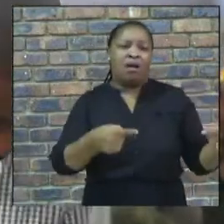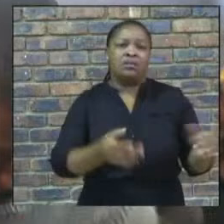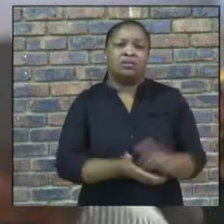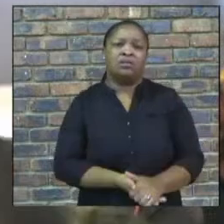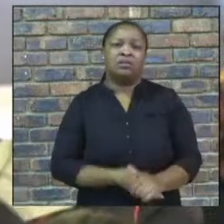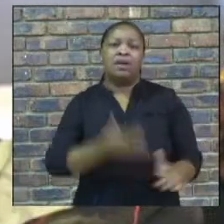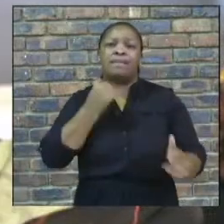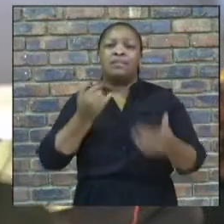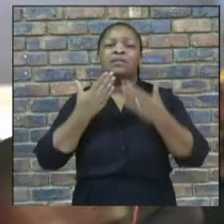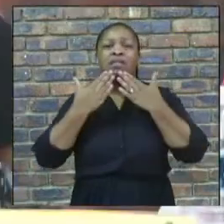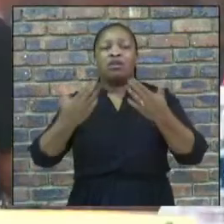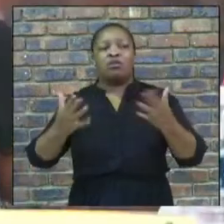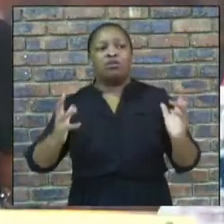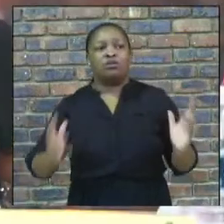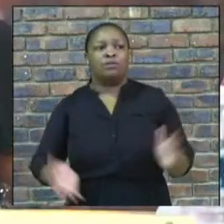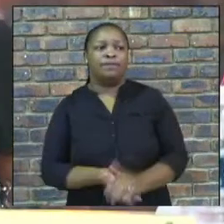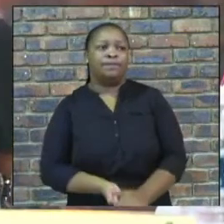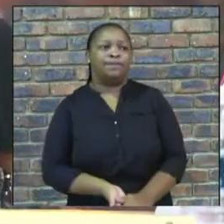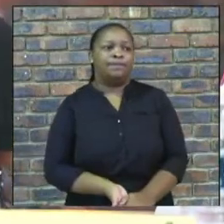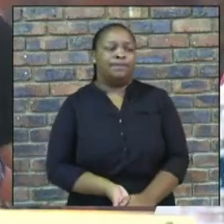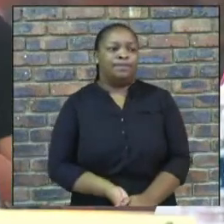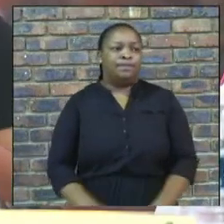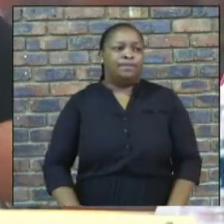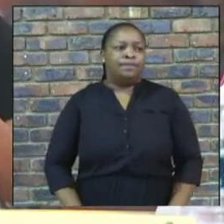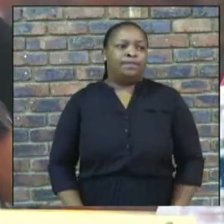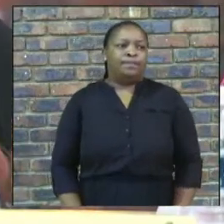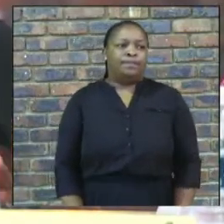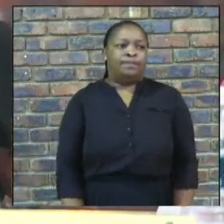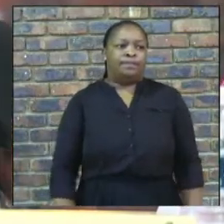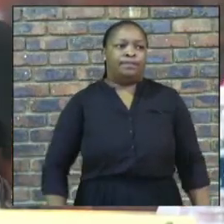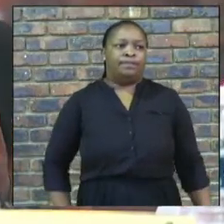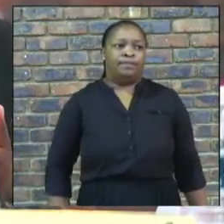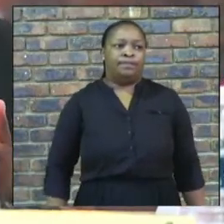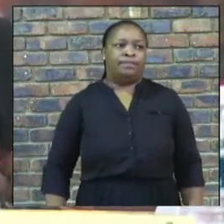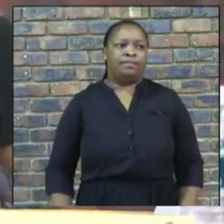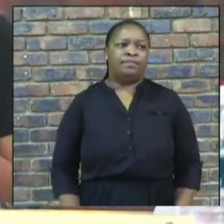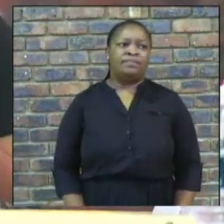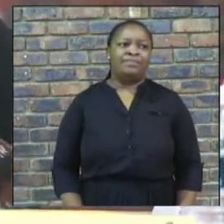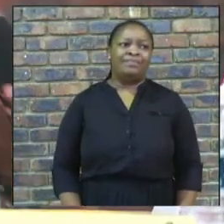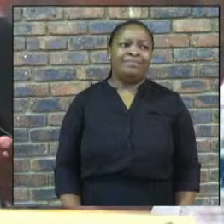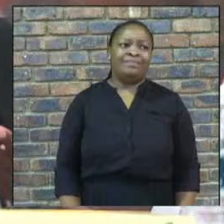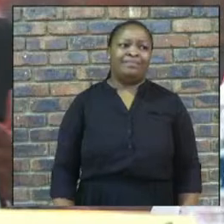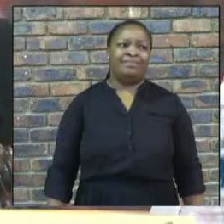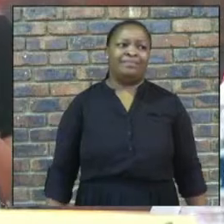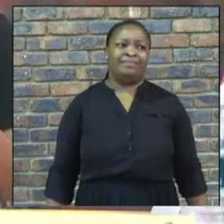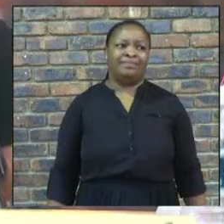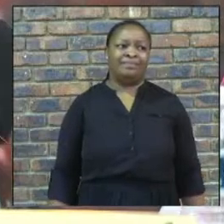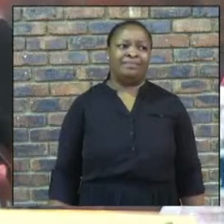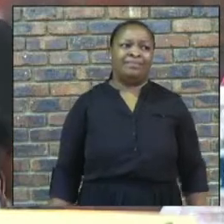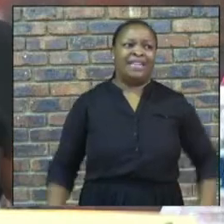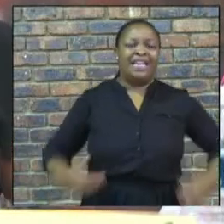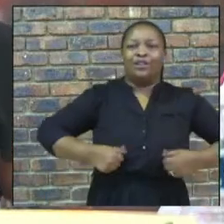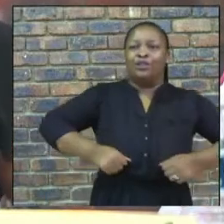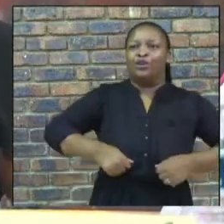Siyabonga. Bengicabanga ukuthi wena ushulo wathi usikhulumela isiZulu. No ya change ukhuluma